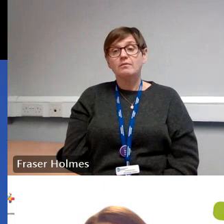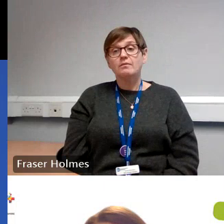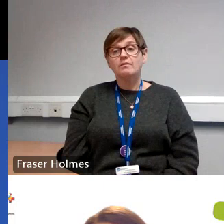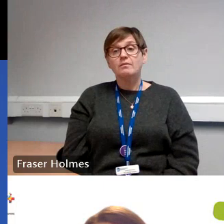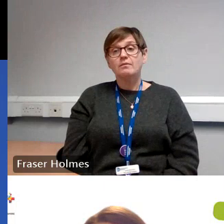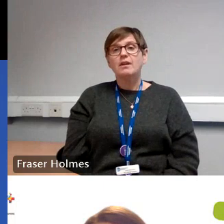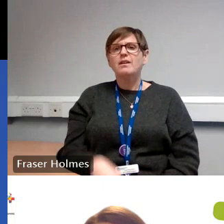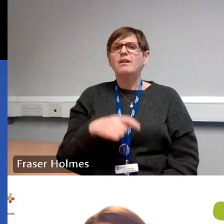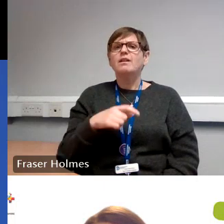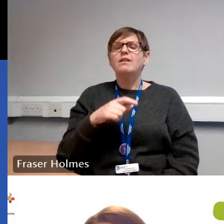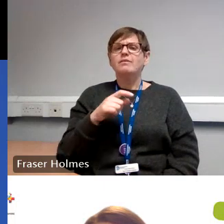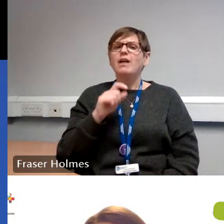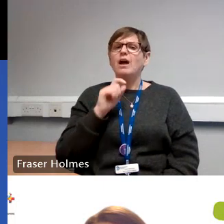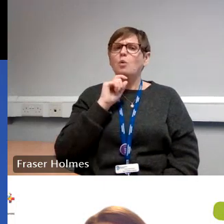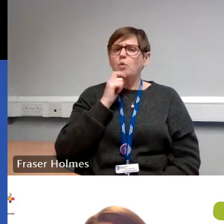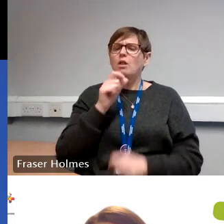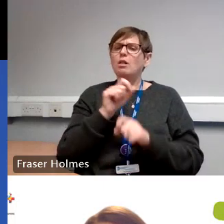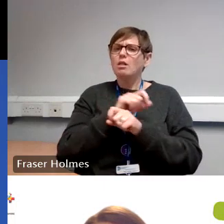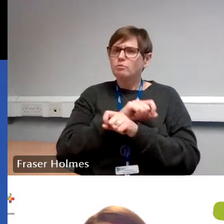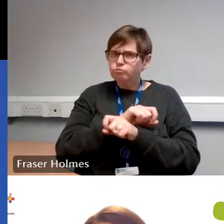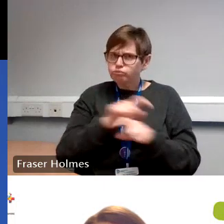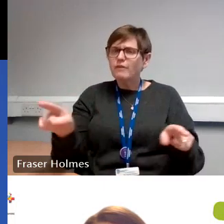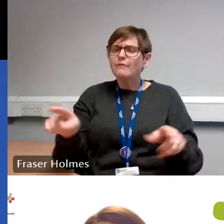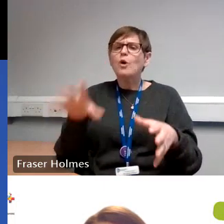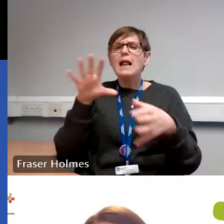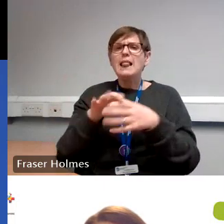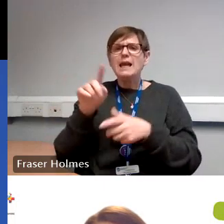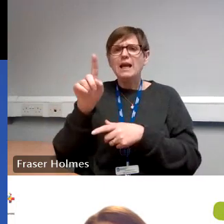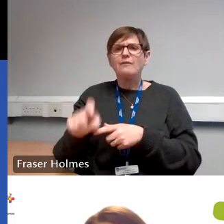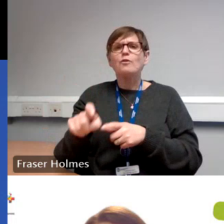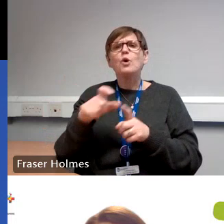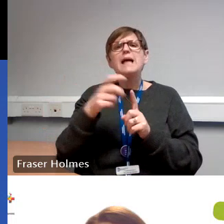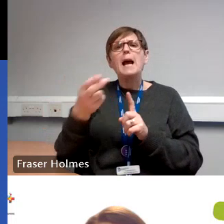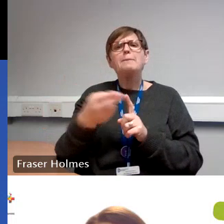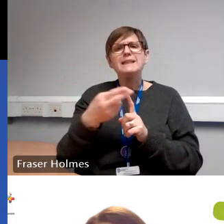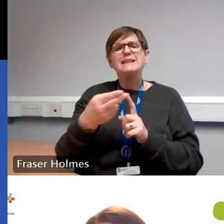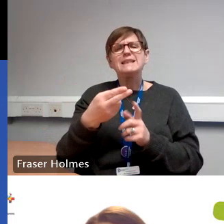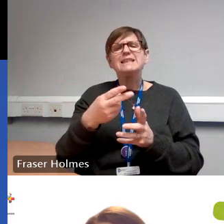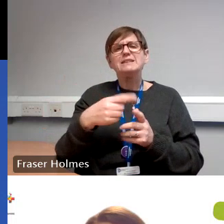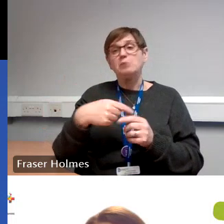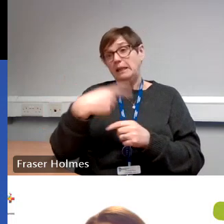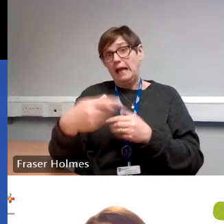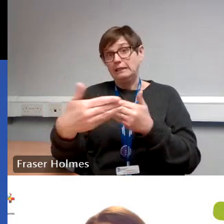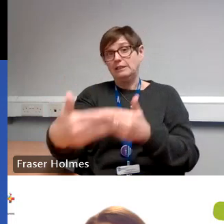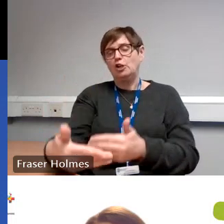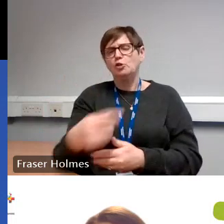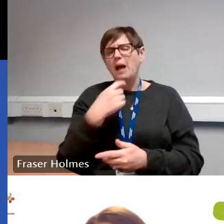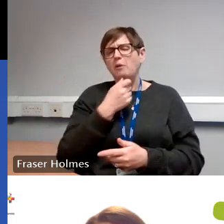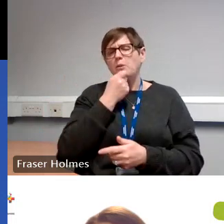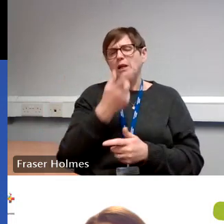with a link to the next session, which is on diabetes, but I'll mention that just after we come on to